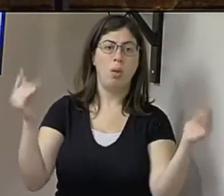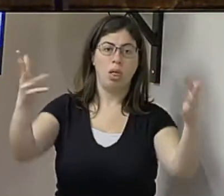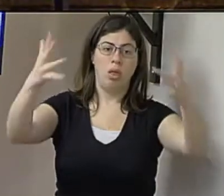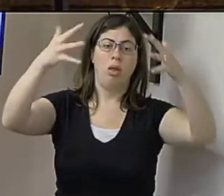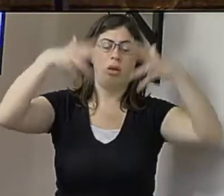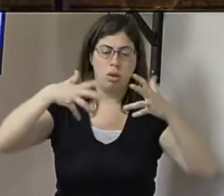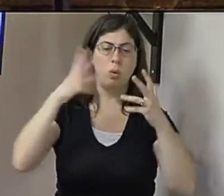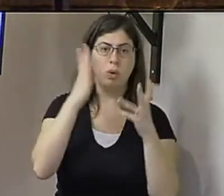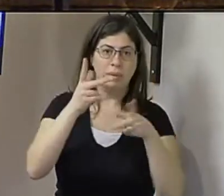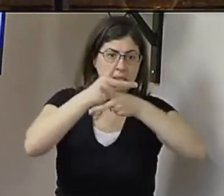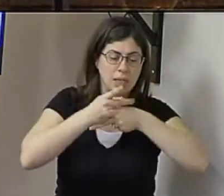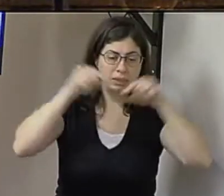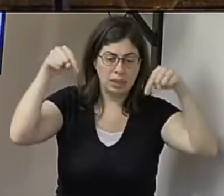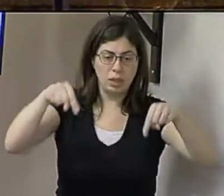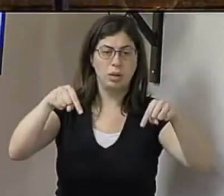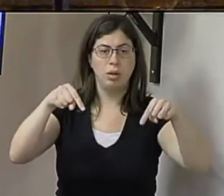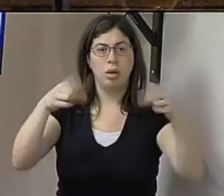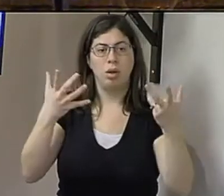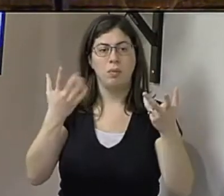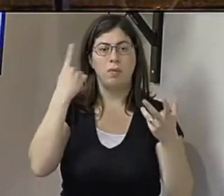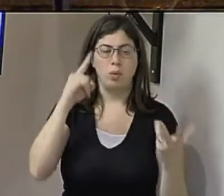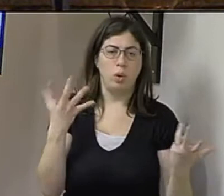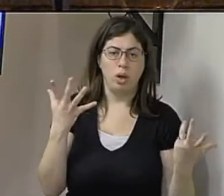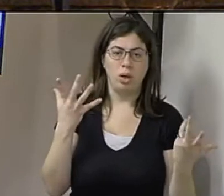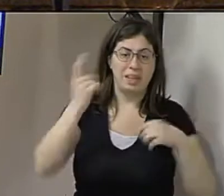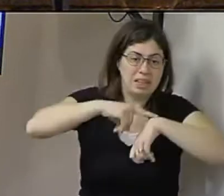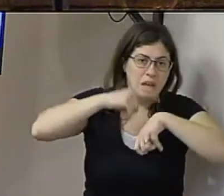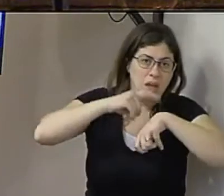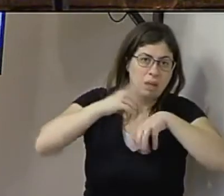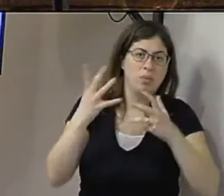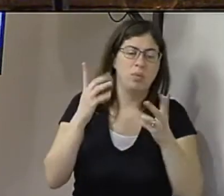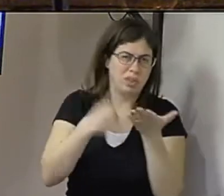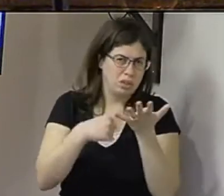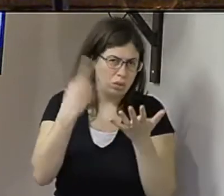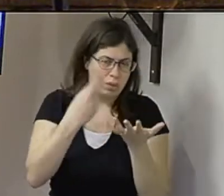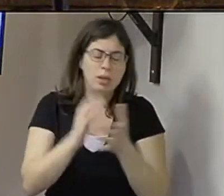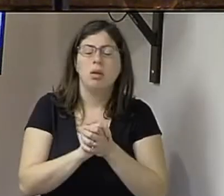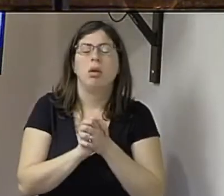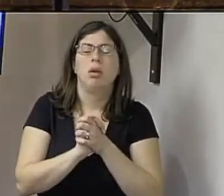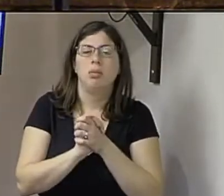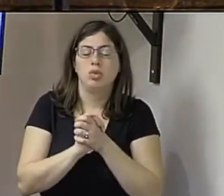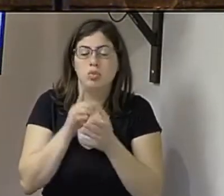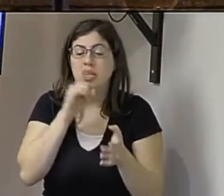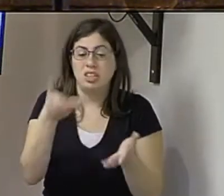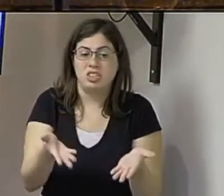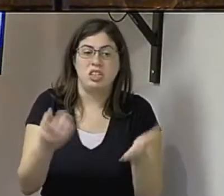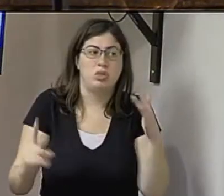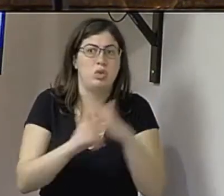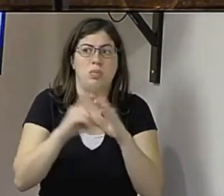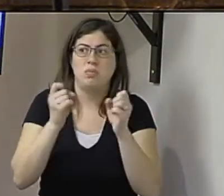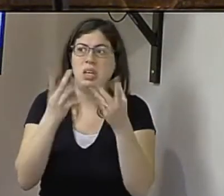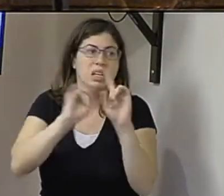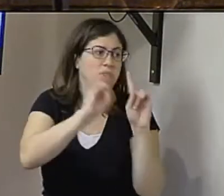going to be kept, it says, for a period of time. We'll talk about the reason why. So basically, she shows up with all these